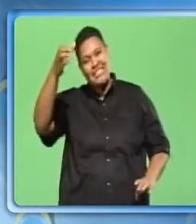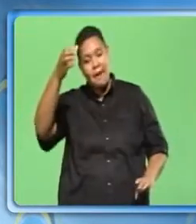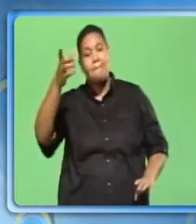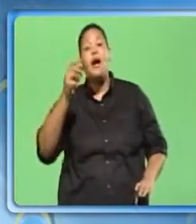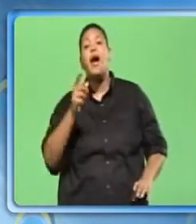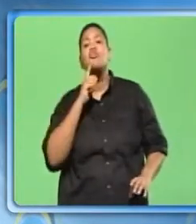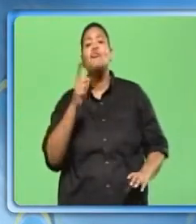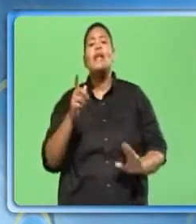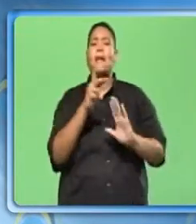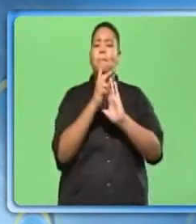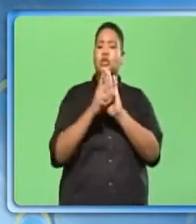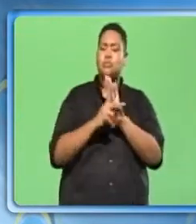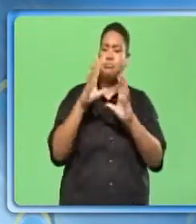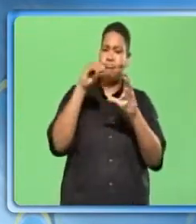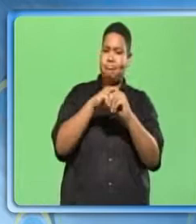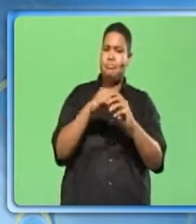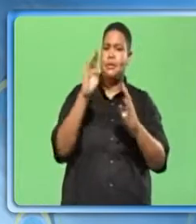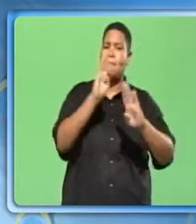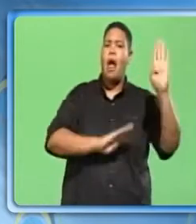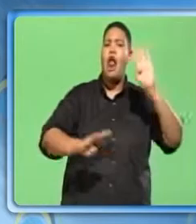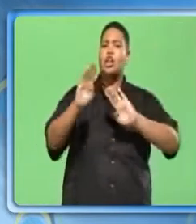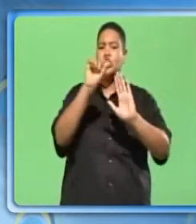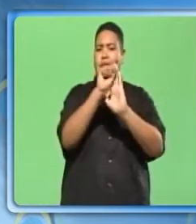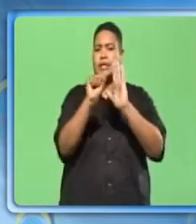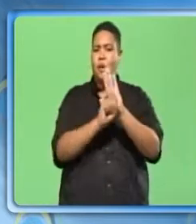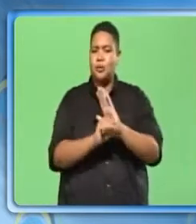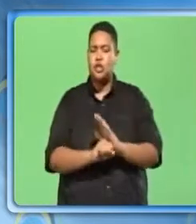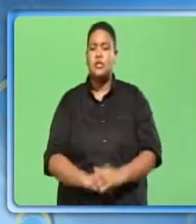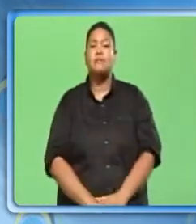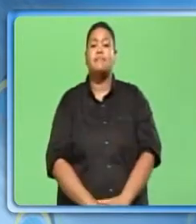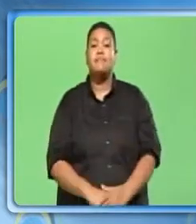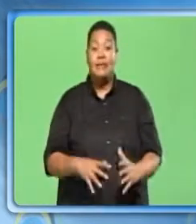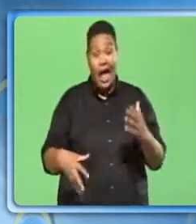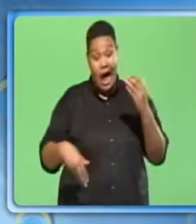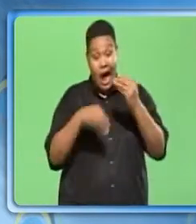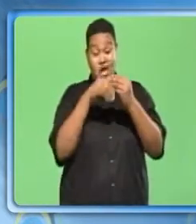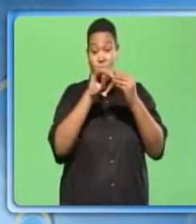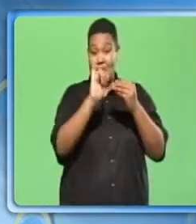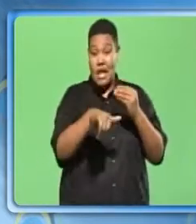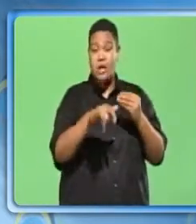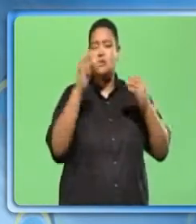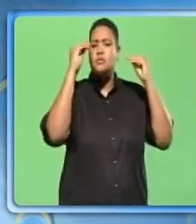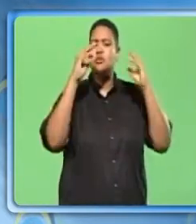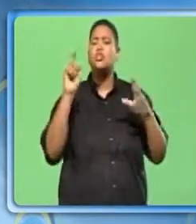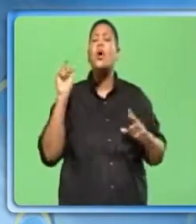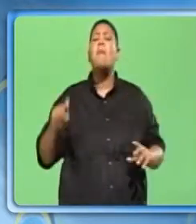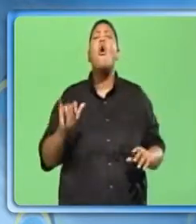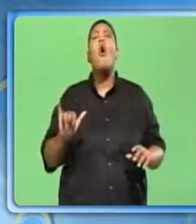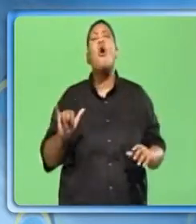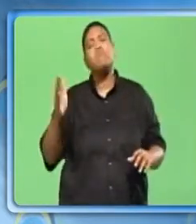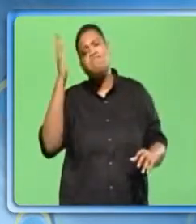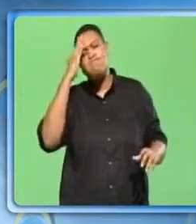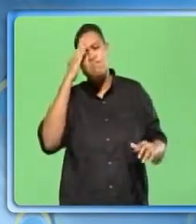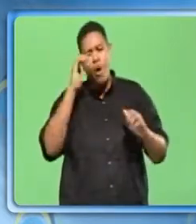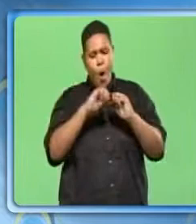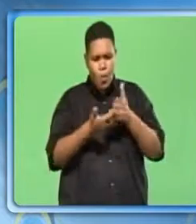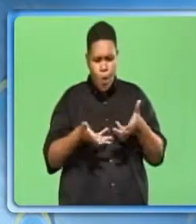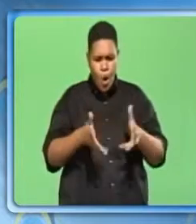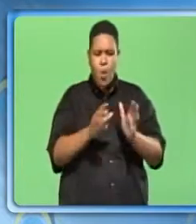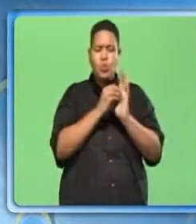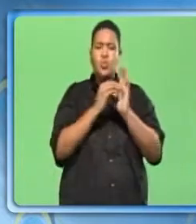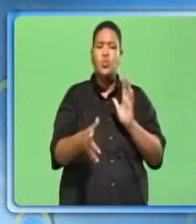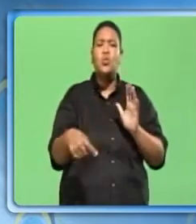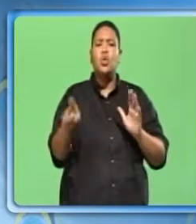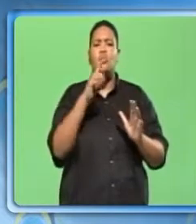and principles outlined in the biology syllabus. In addition, the teacher must be able to facilitate students